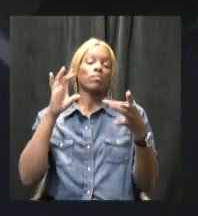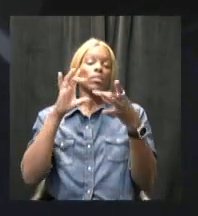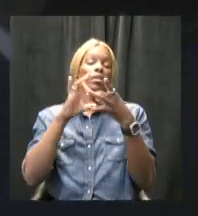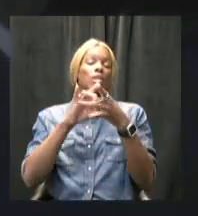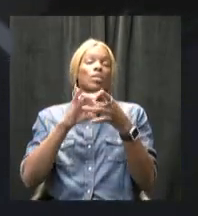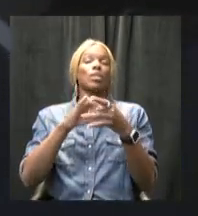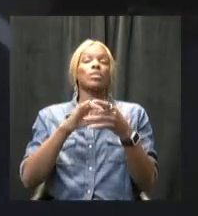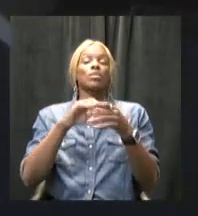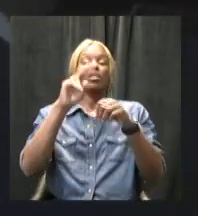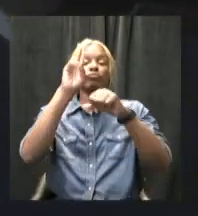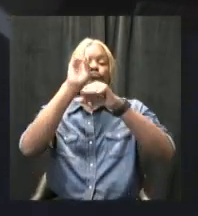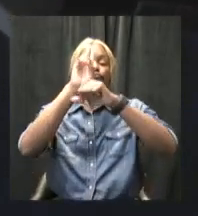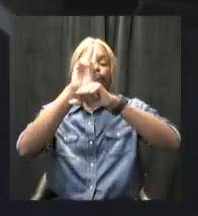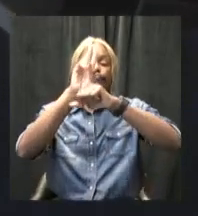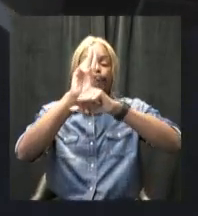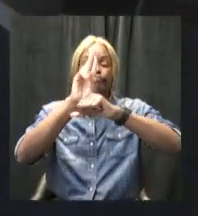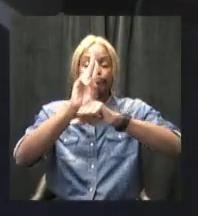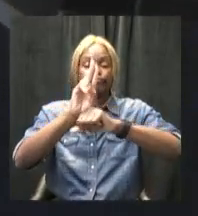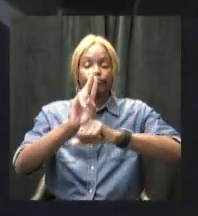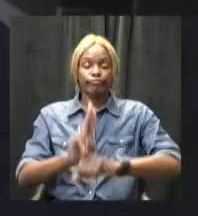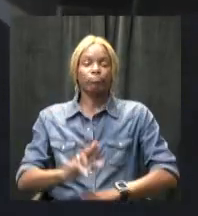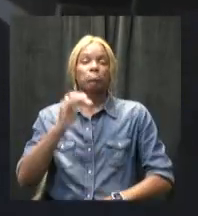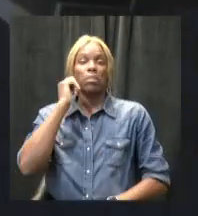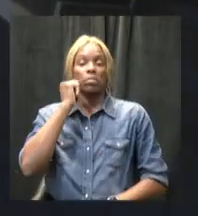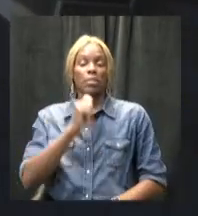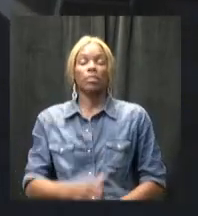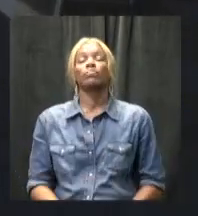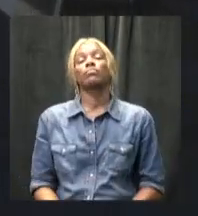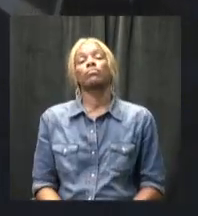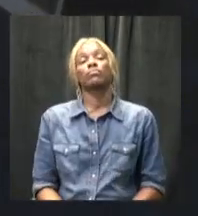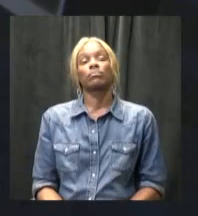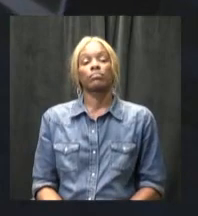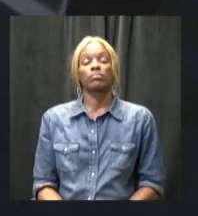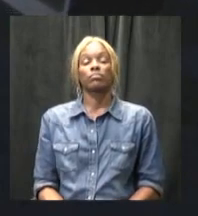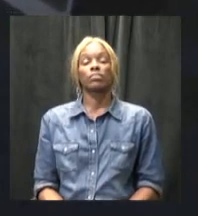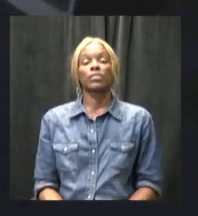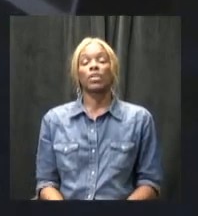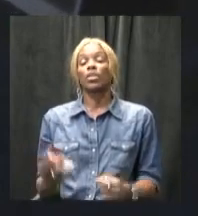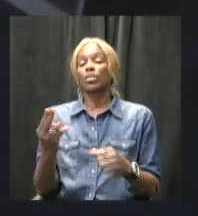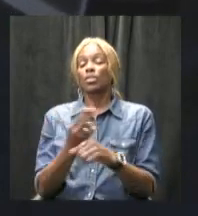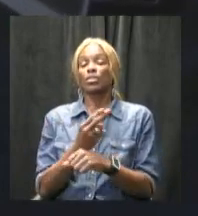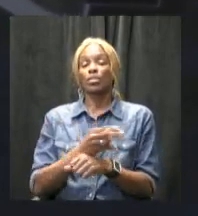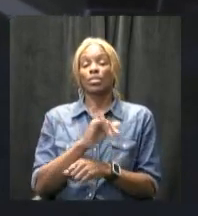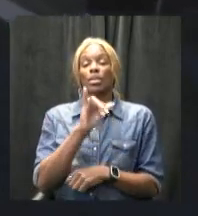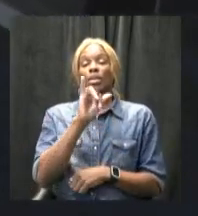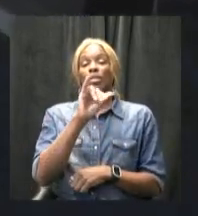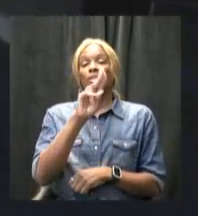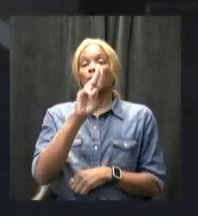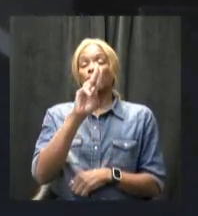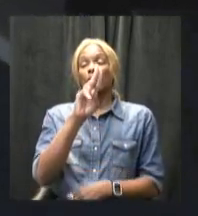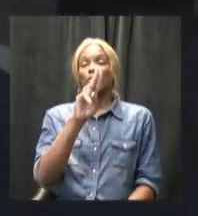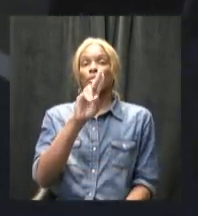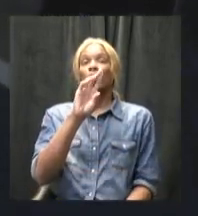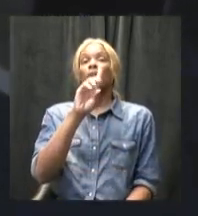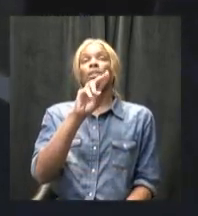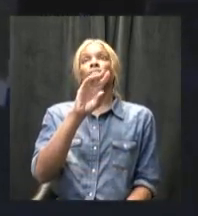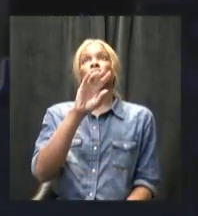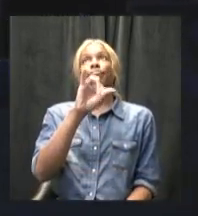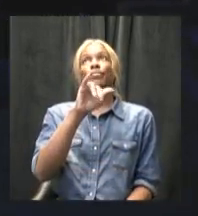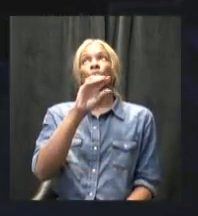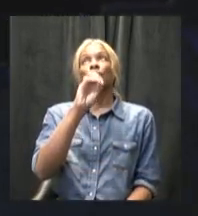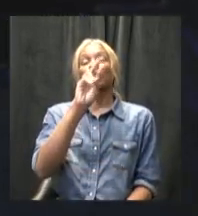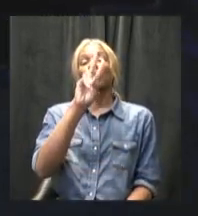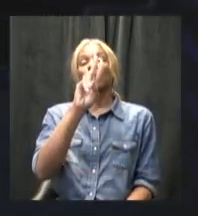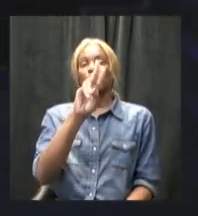daily routine. I don't care if you use YouVersion on your phone, or I don't care if you read a chapter a day, but listen, friends, if we're going to